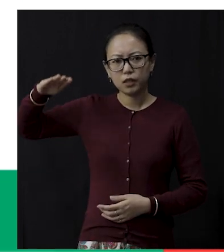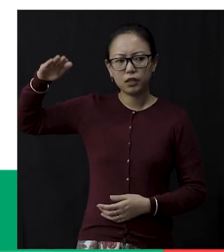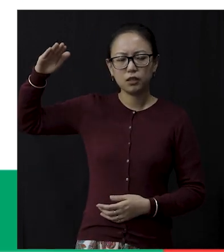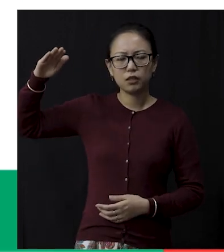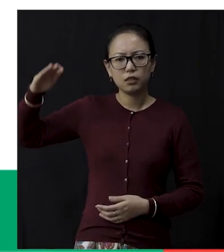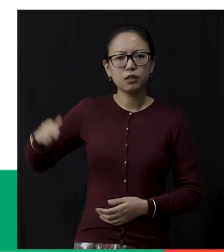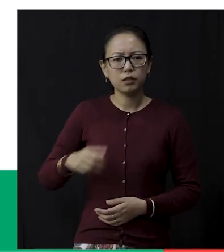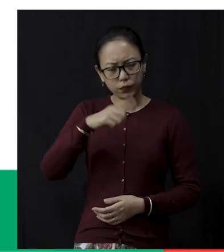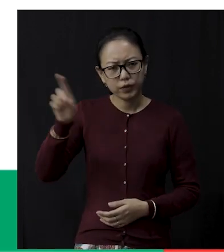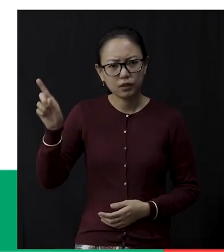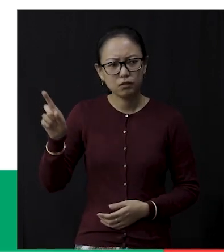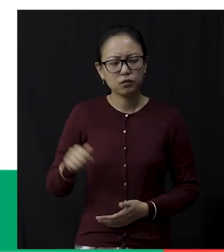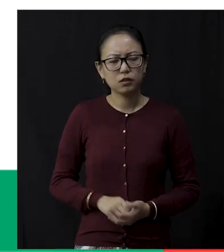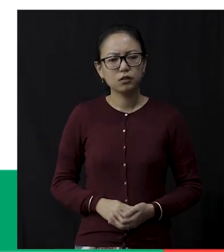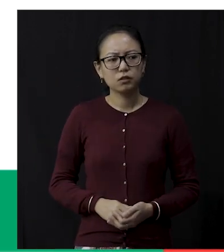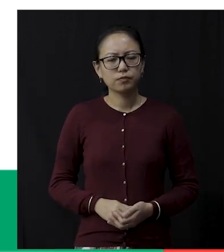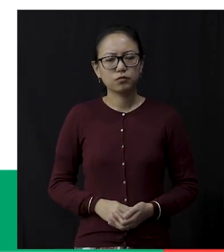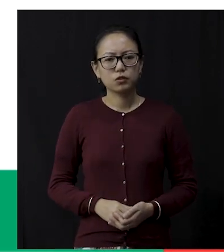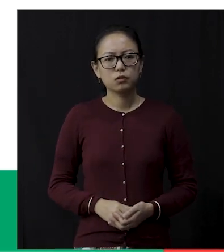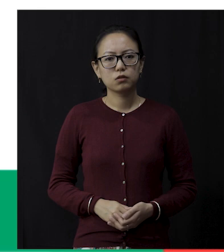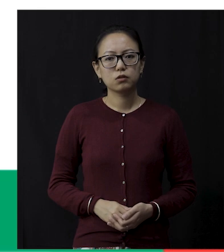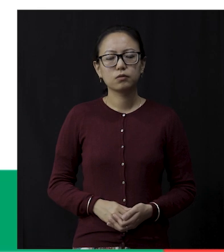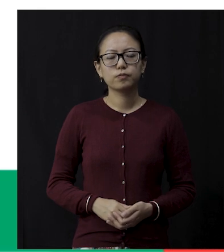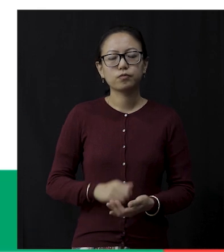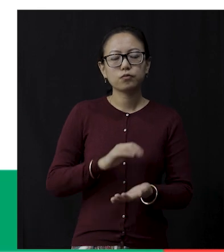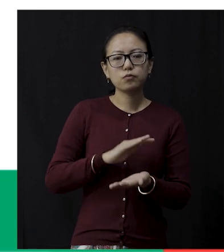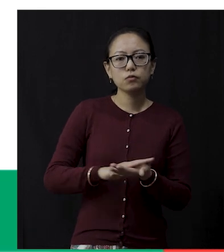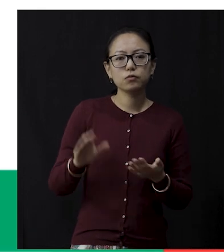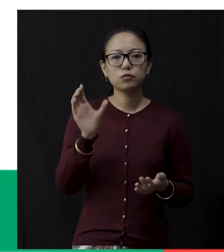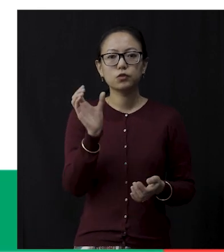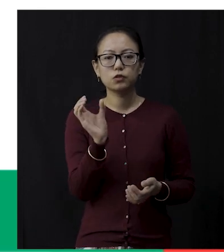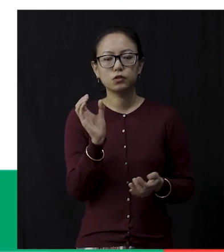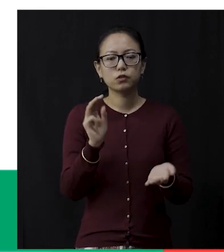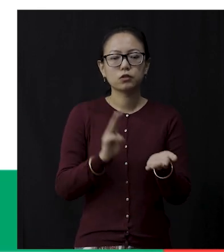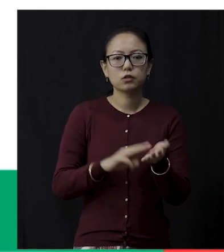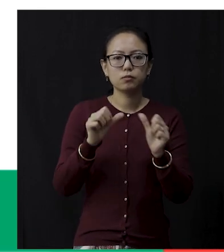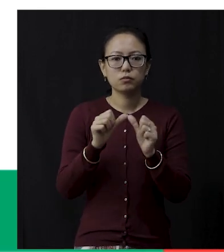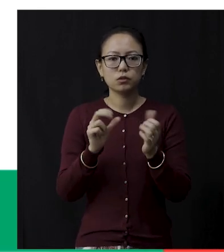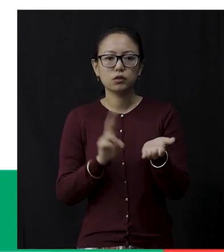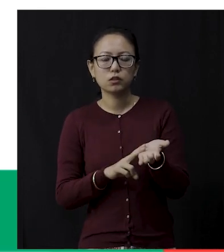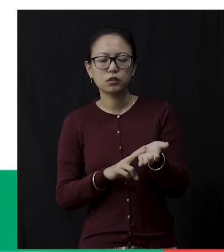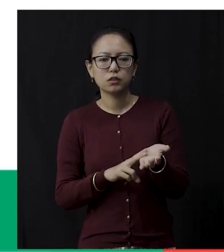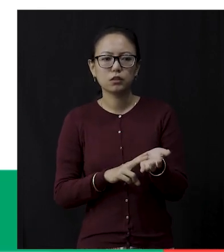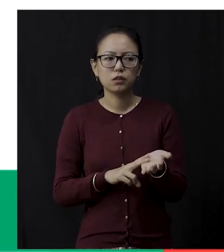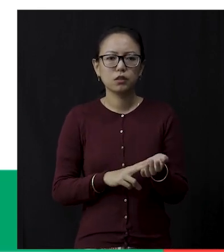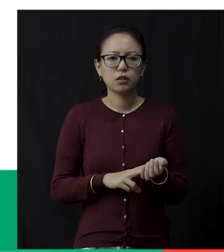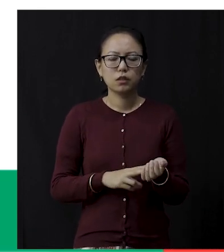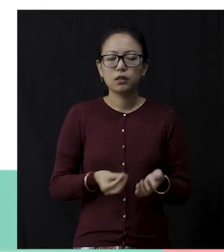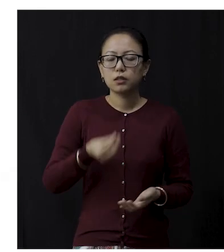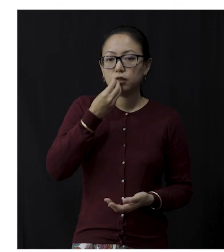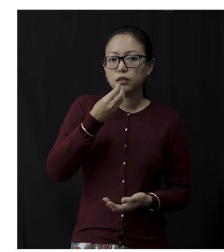students. So we humans, we are living things, we eat and grow. So like